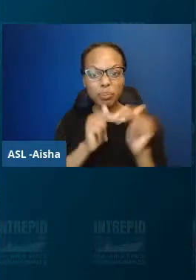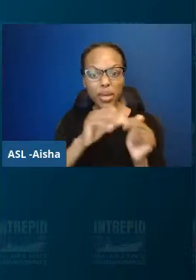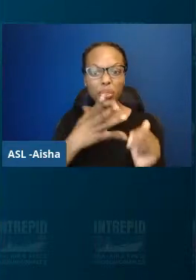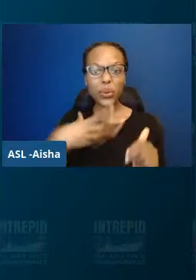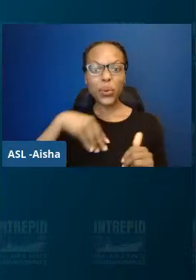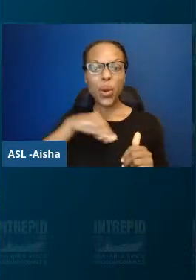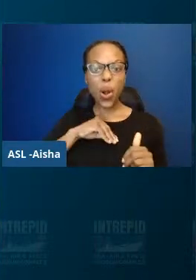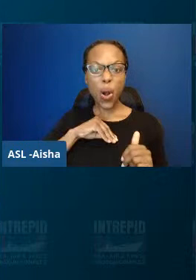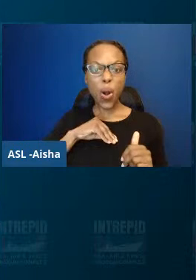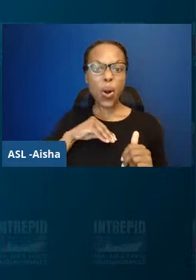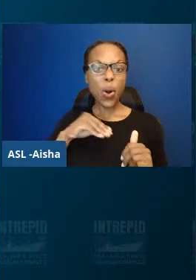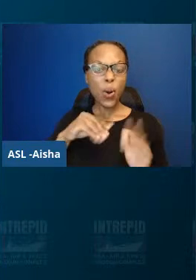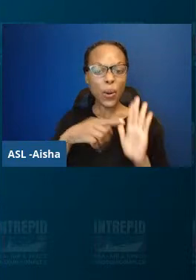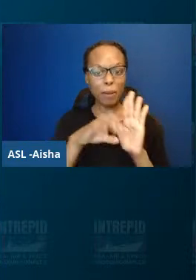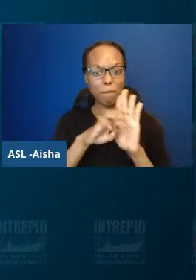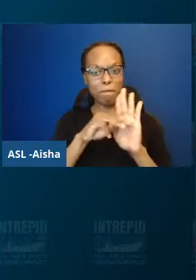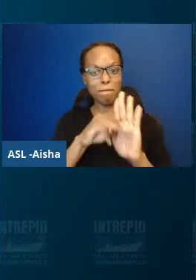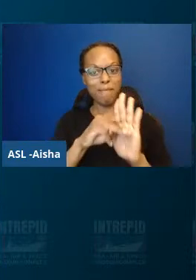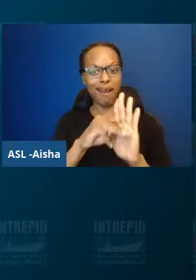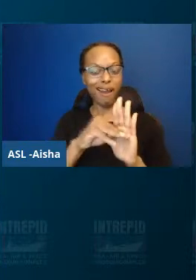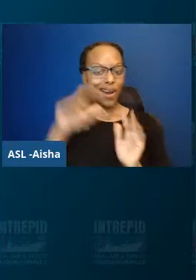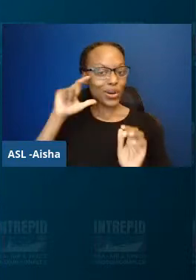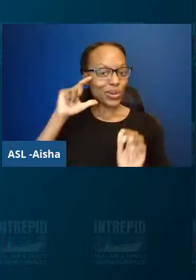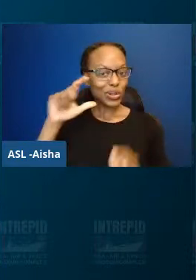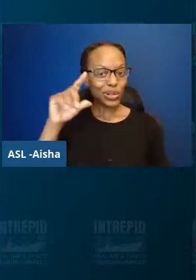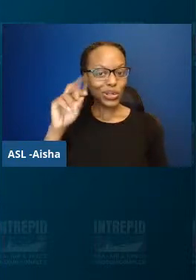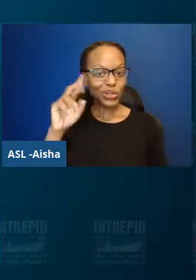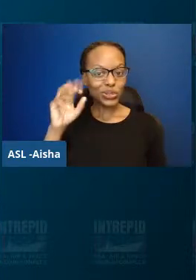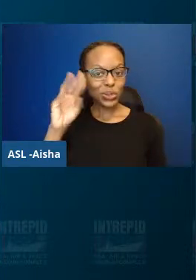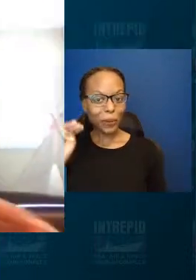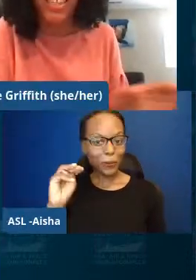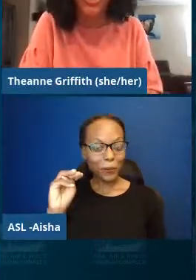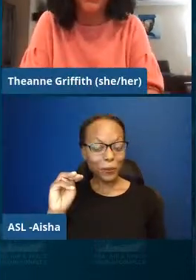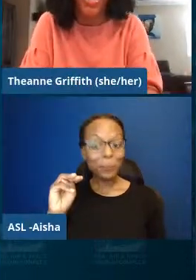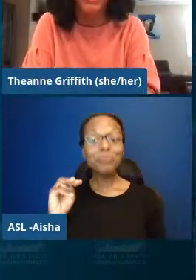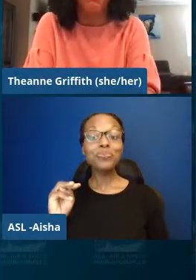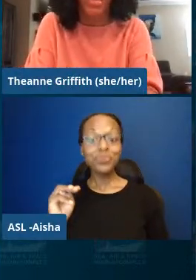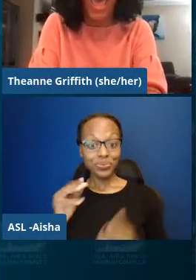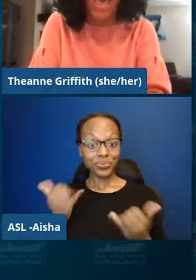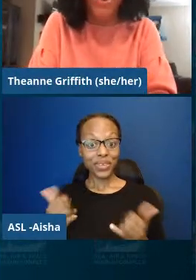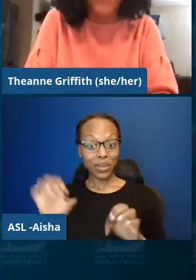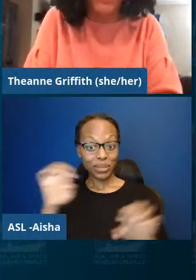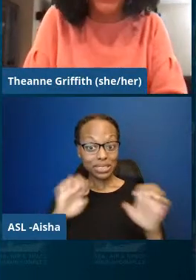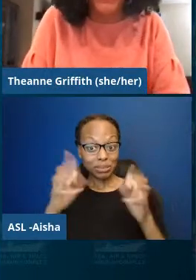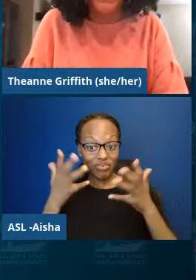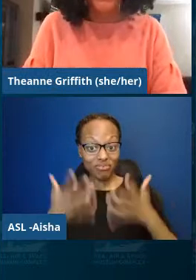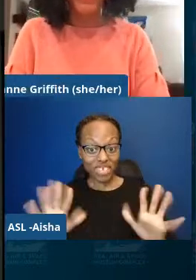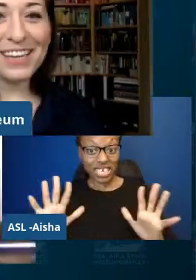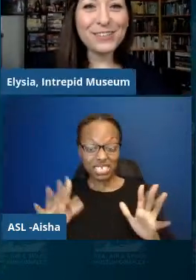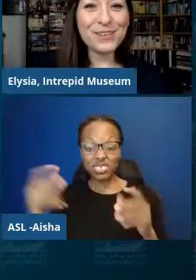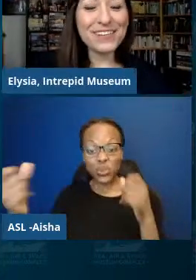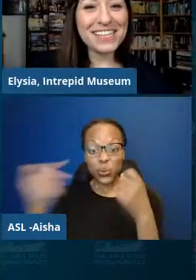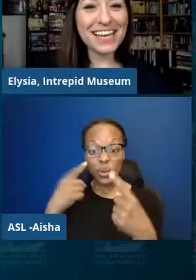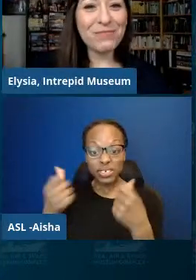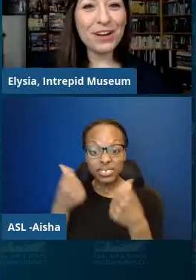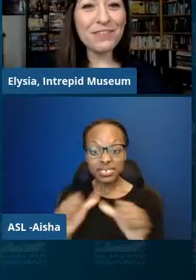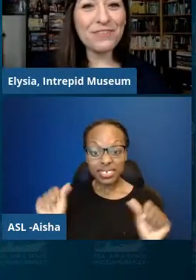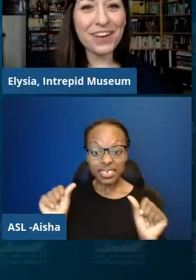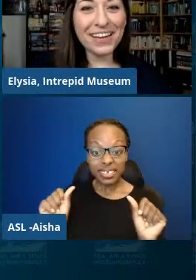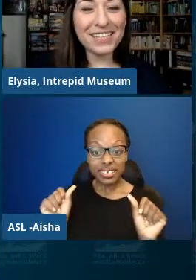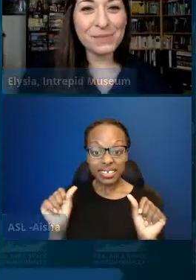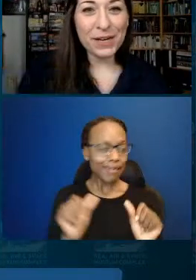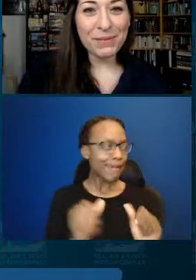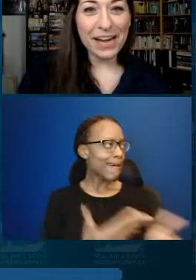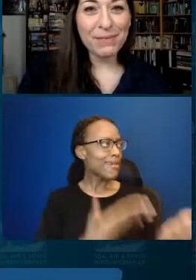And now, after that little experiment, I'm really happy to answer any questions that you guys might have. Yeah, thank you so much, Theanne. What